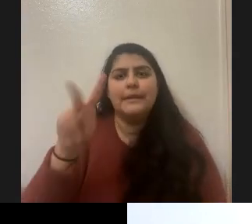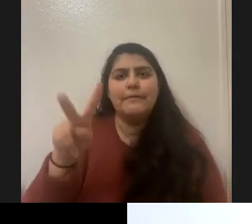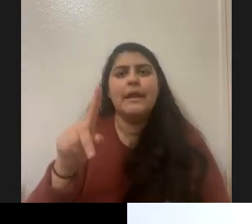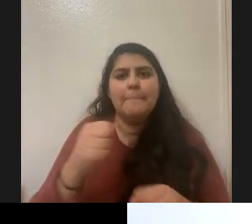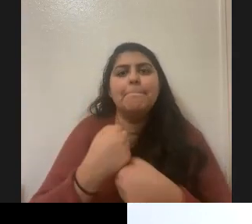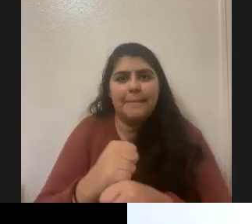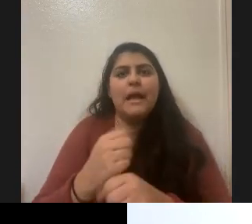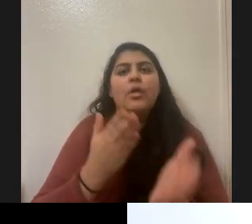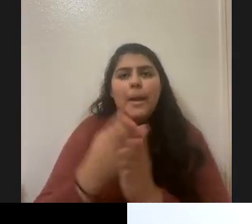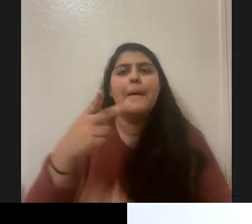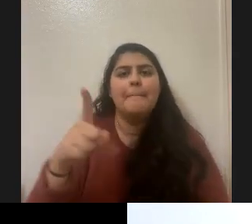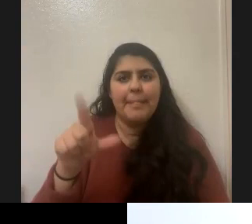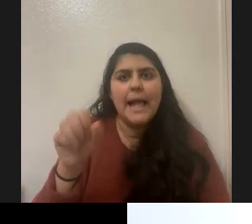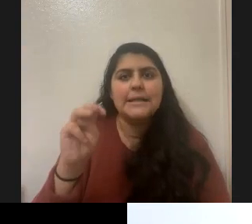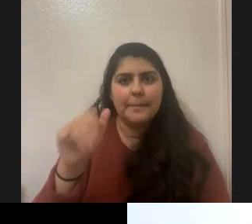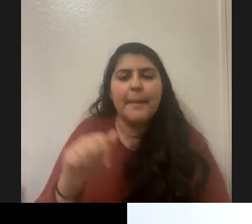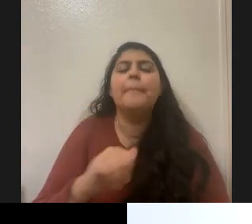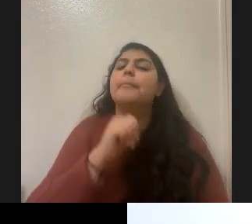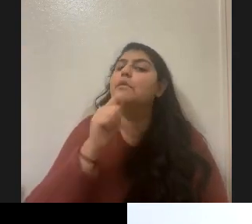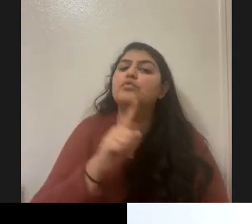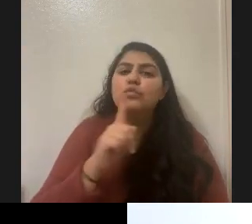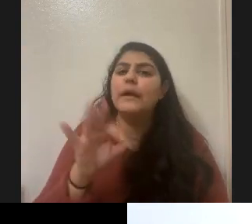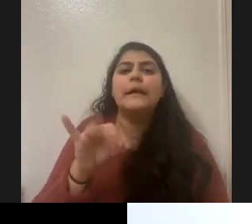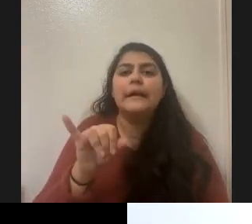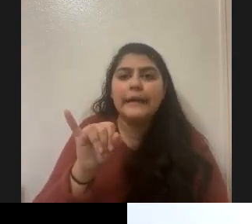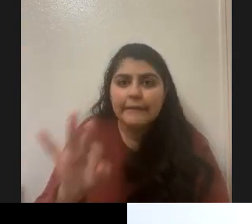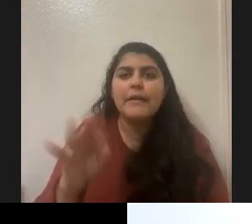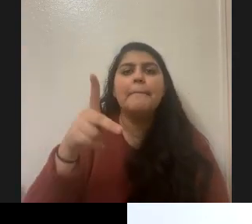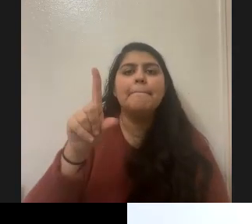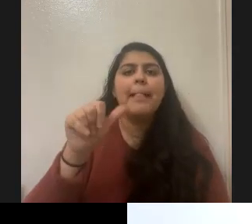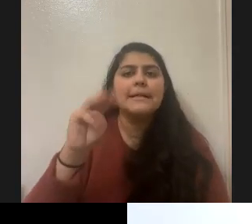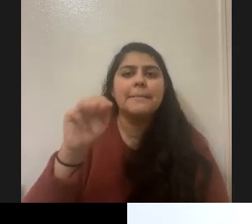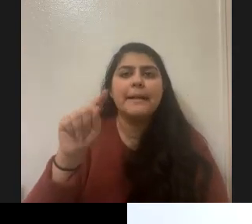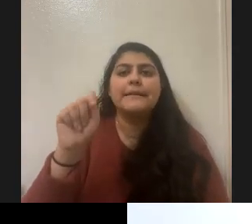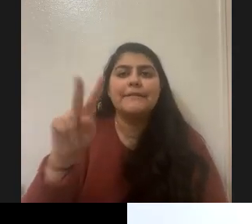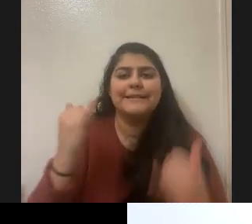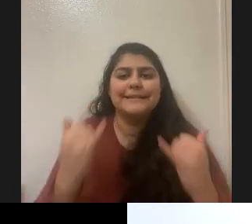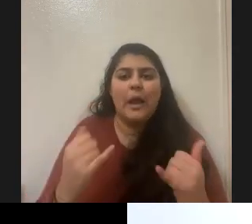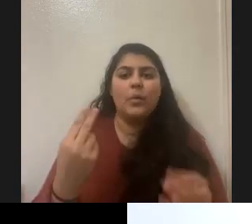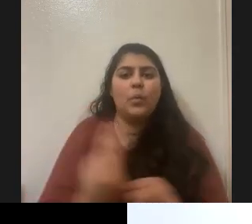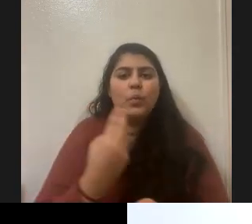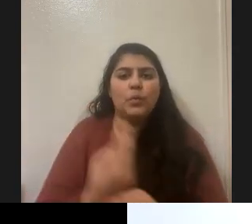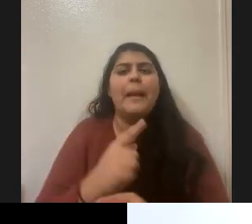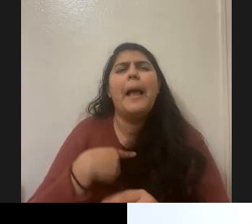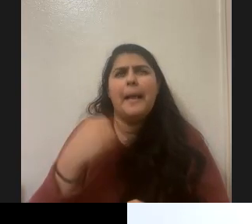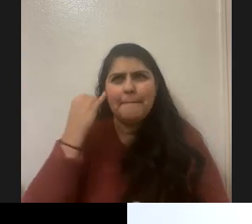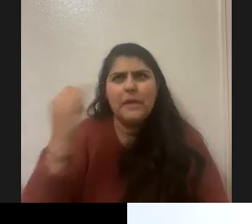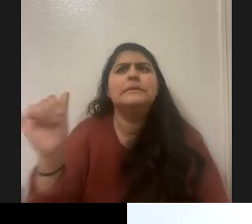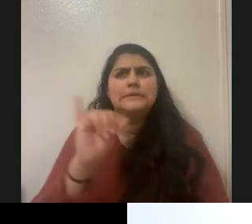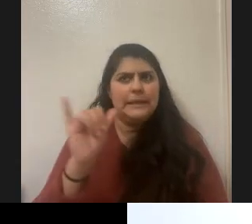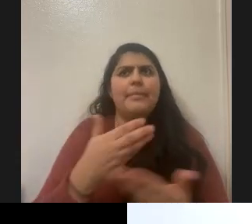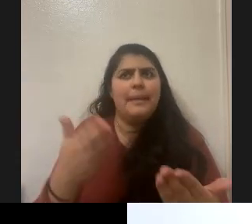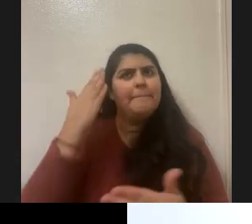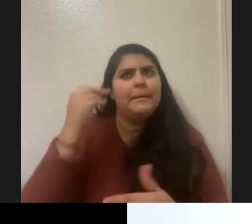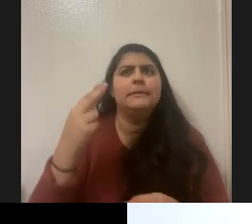plasmas. Well, I am unsure if plasma TVs, I would imagine they do the same thing because they share the same name. Although